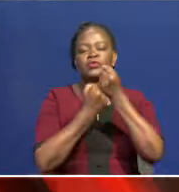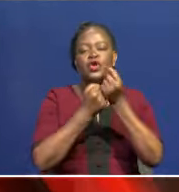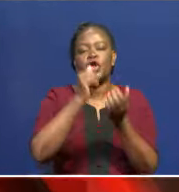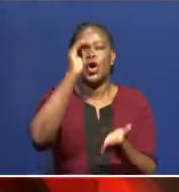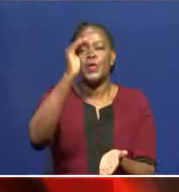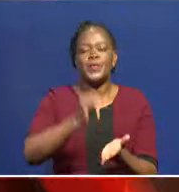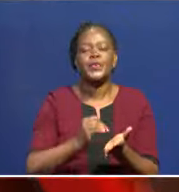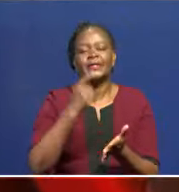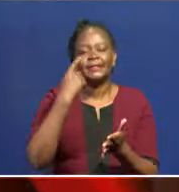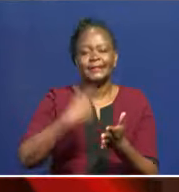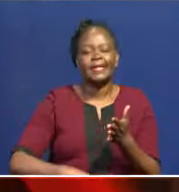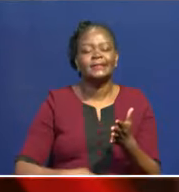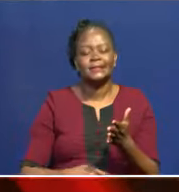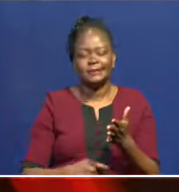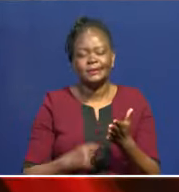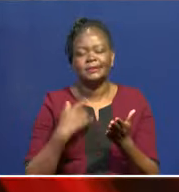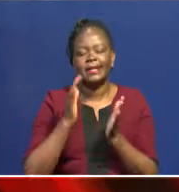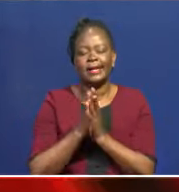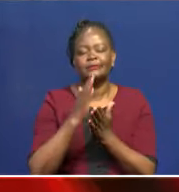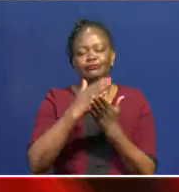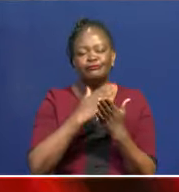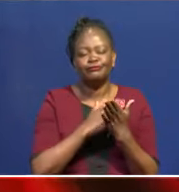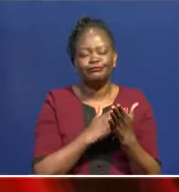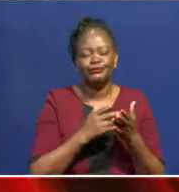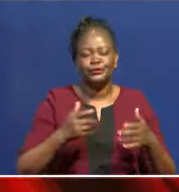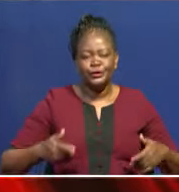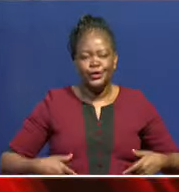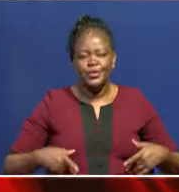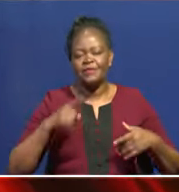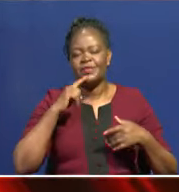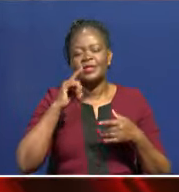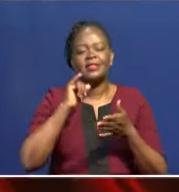and bureaucracy. The young entrepreneurs